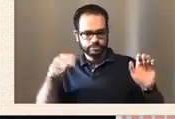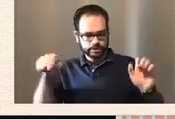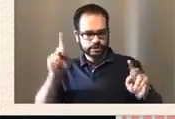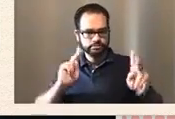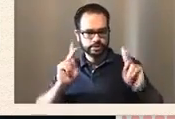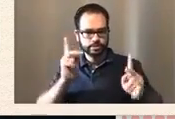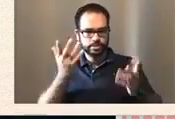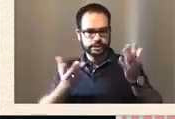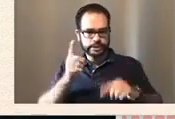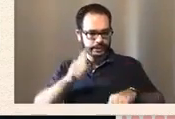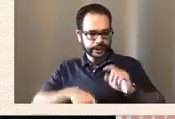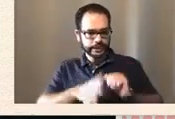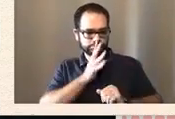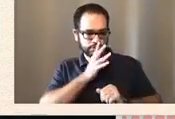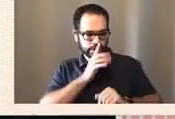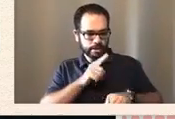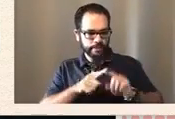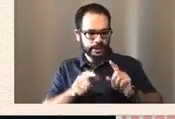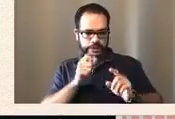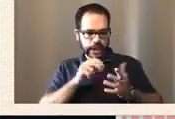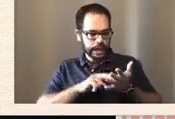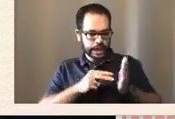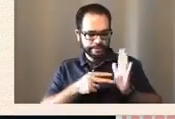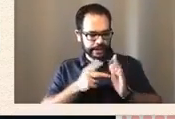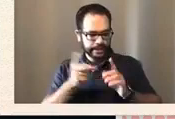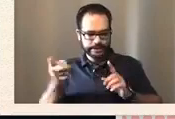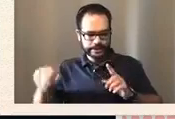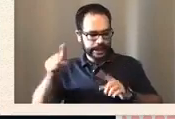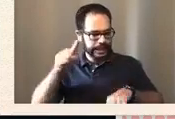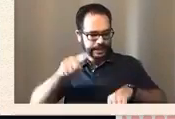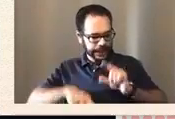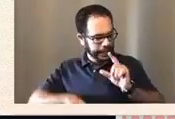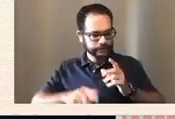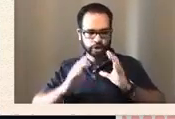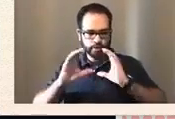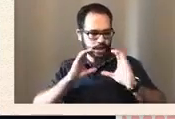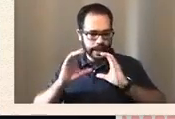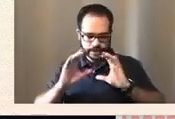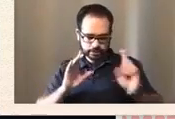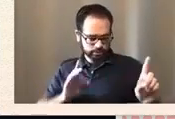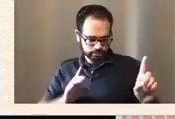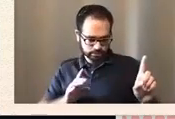speak, but that doesn't mean that they cannot communicate.